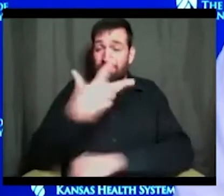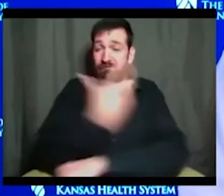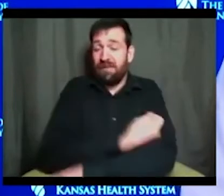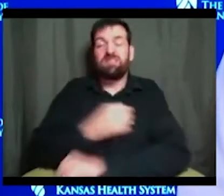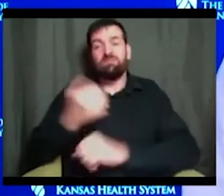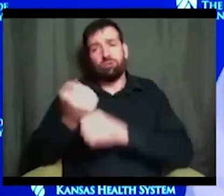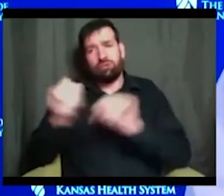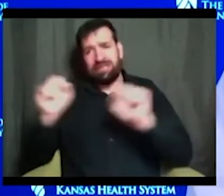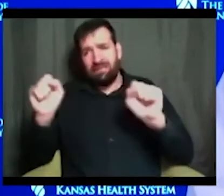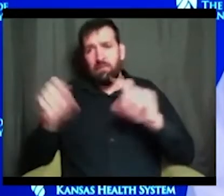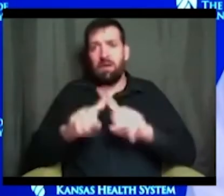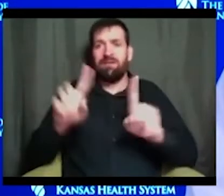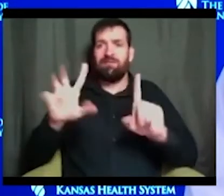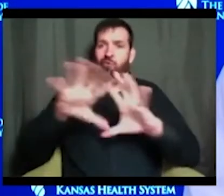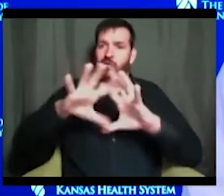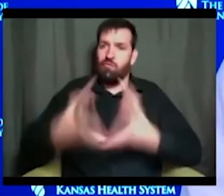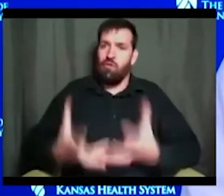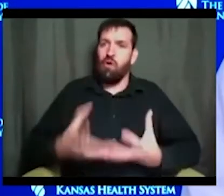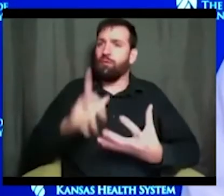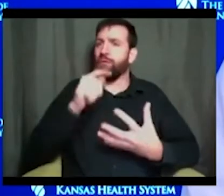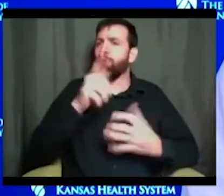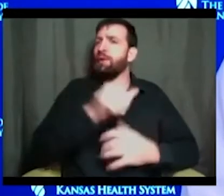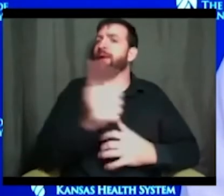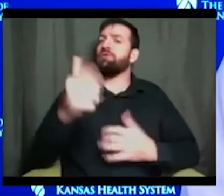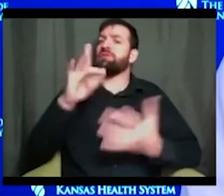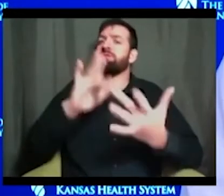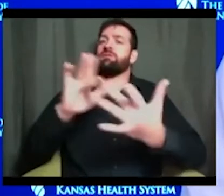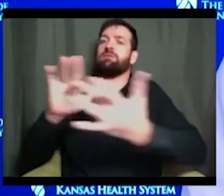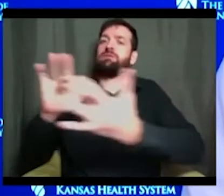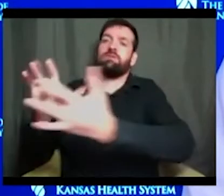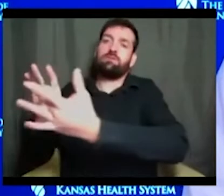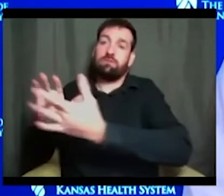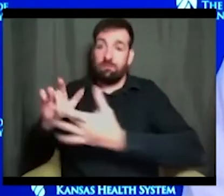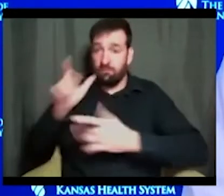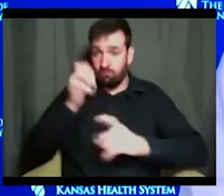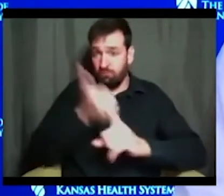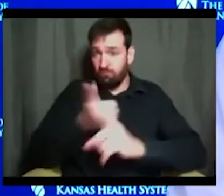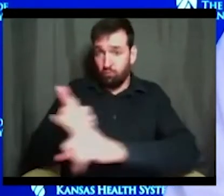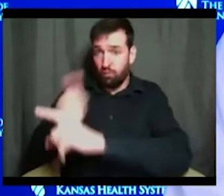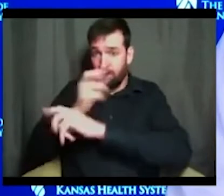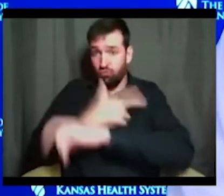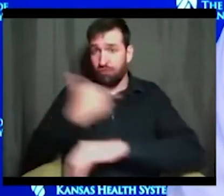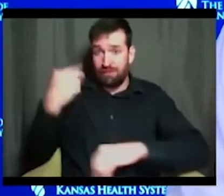understand who are the other people that you may have contact with. Are they going to be at risk of severe disease?